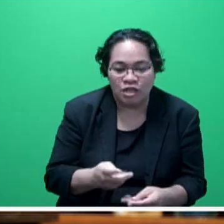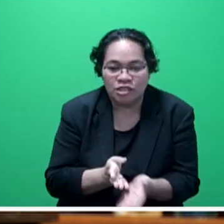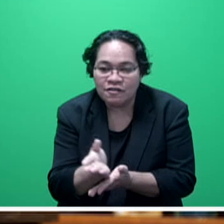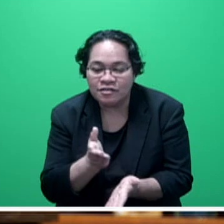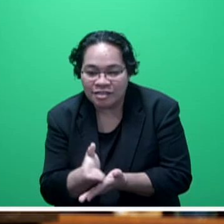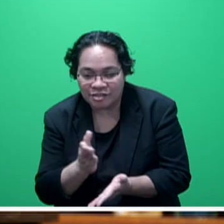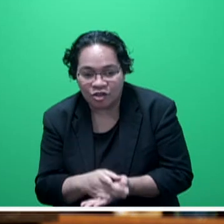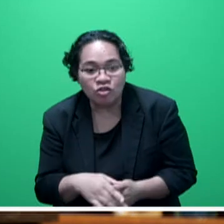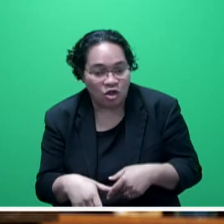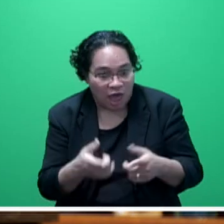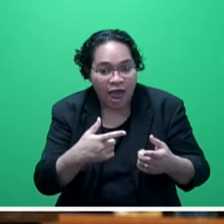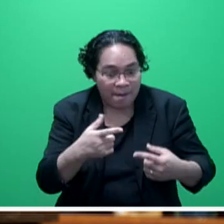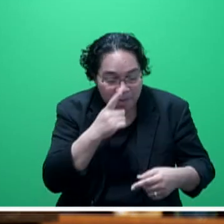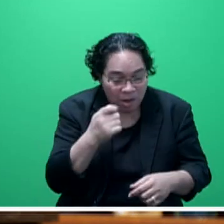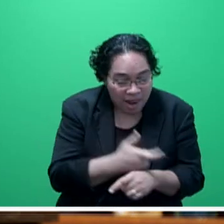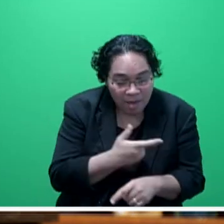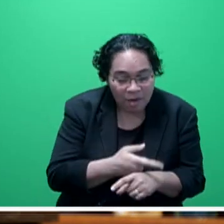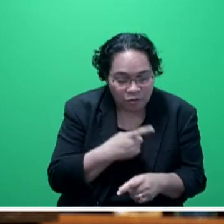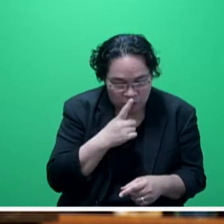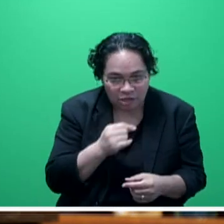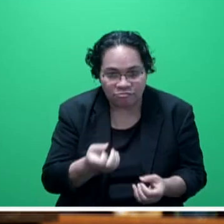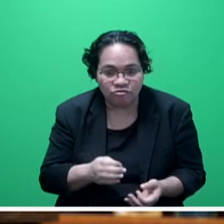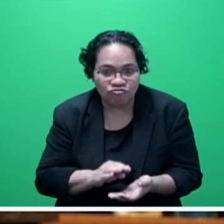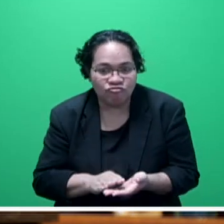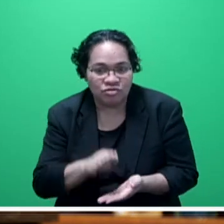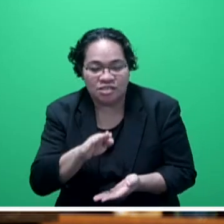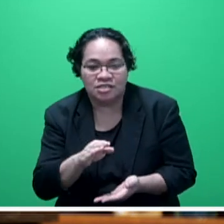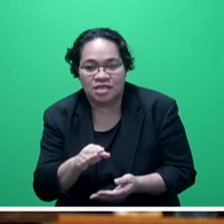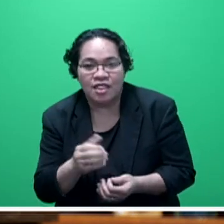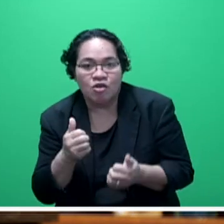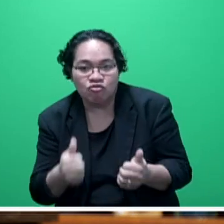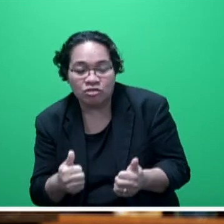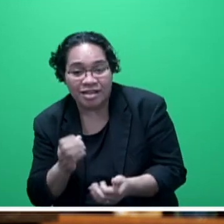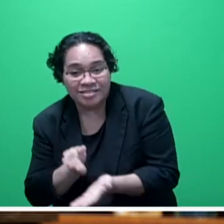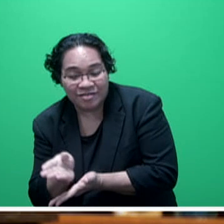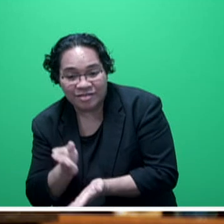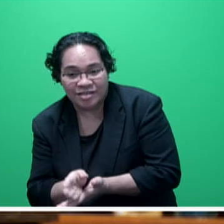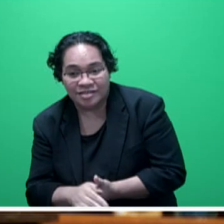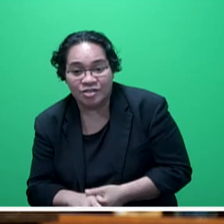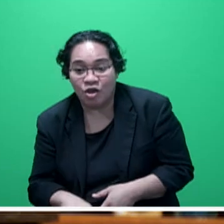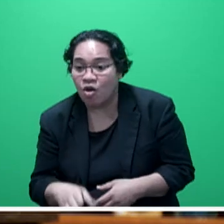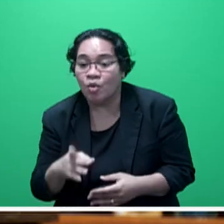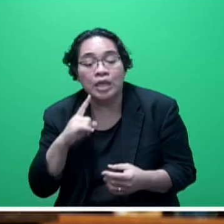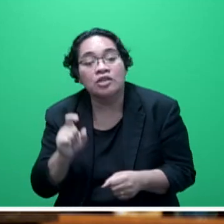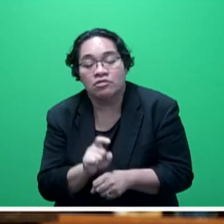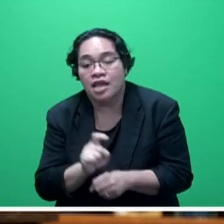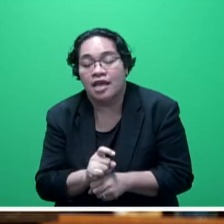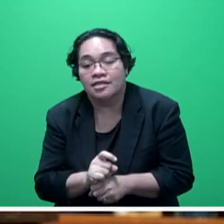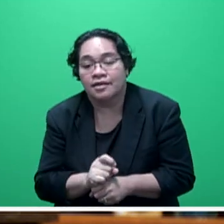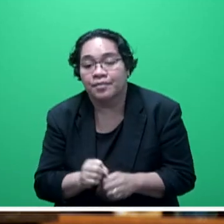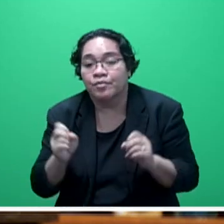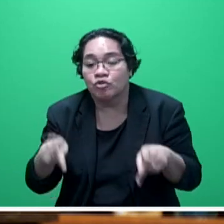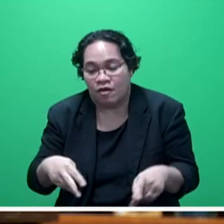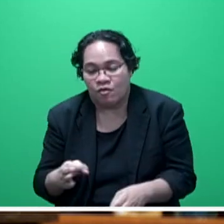to meet the increase in demand for goods and services. As a result, it creates employment opportunities within